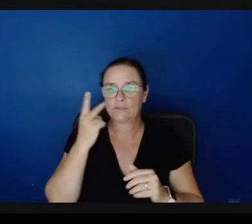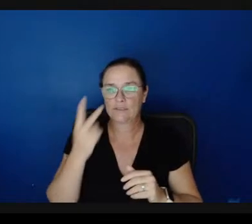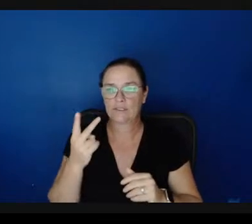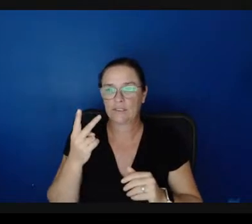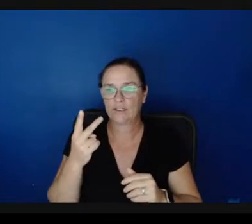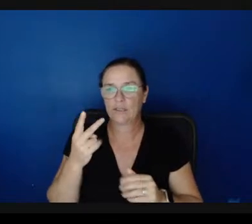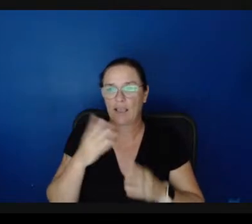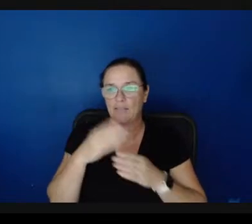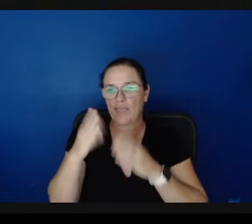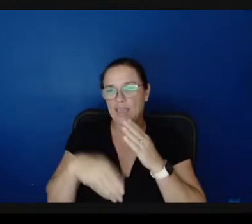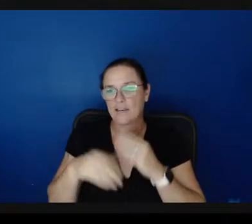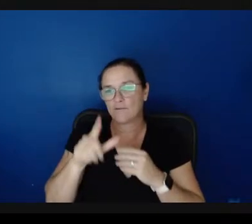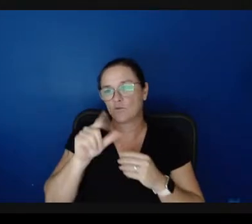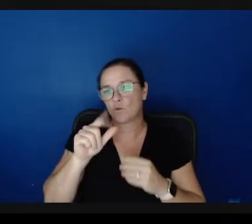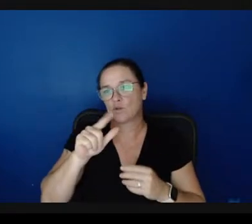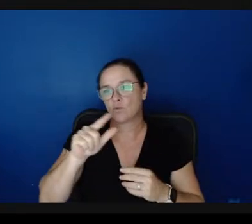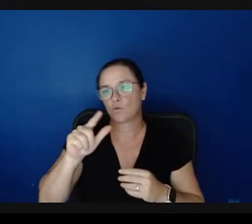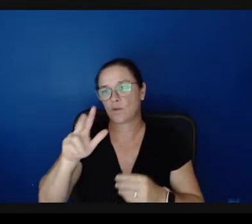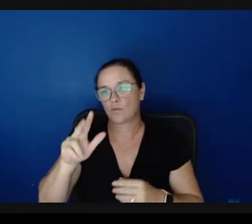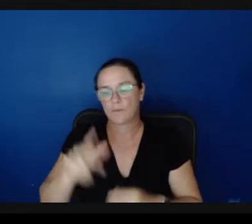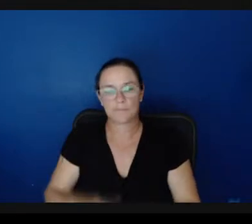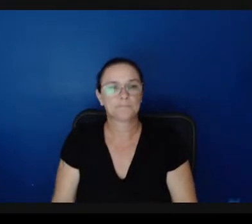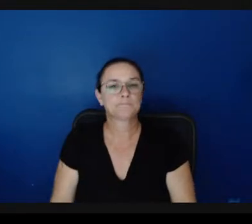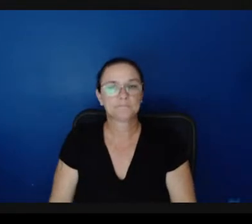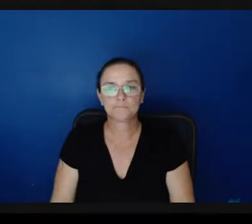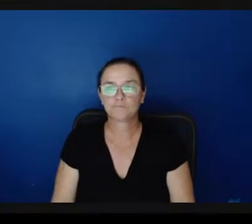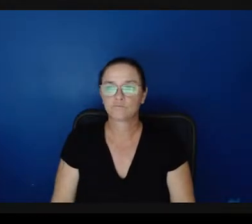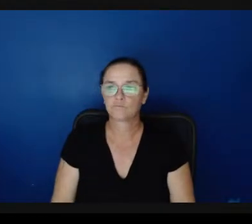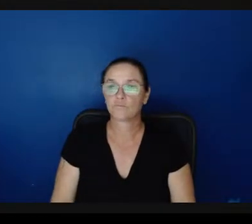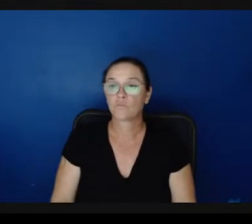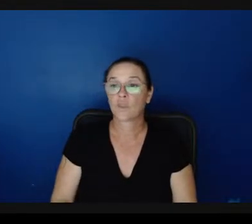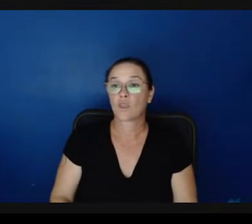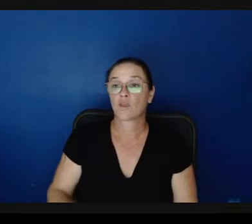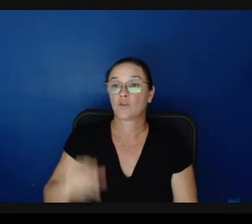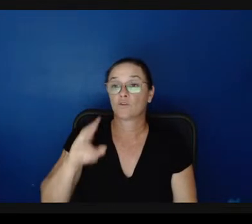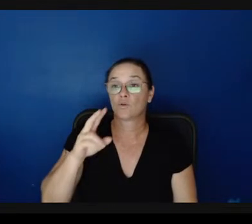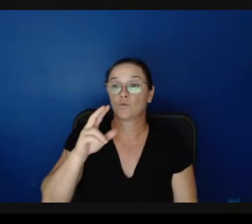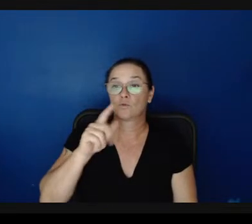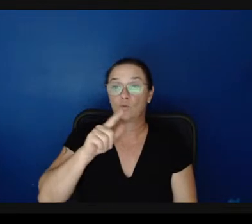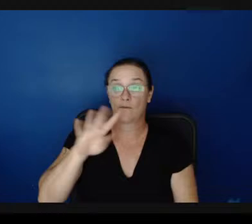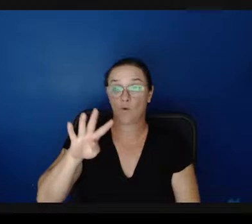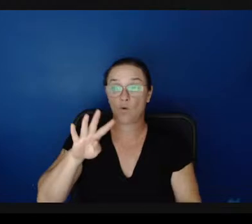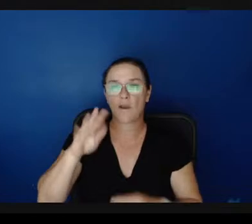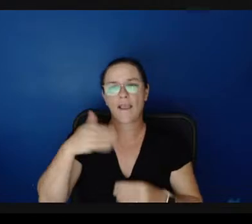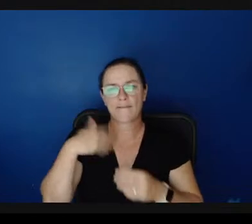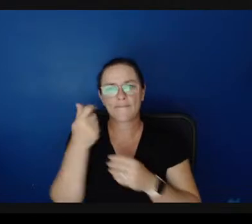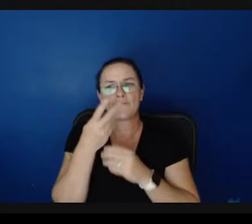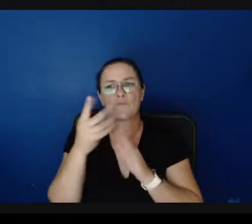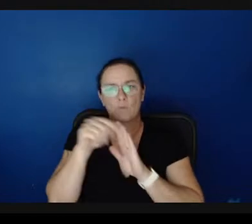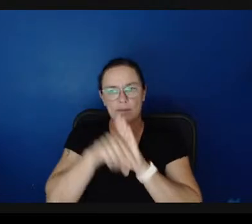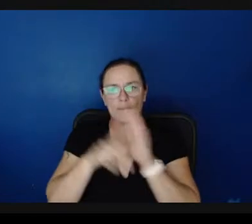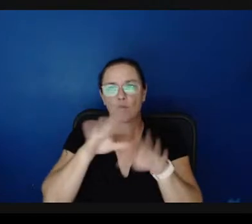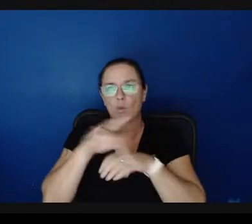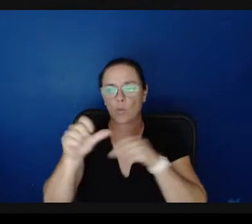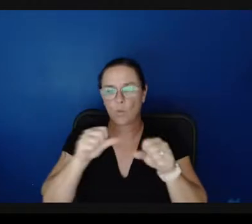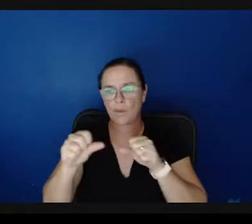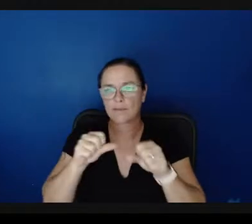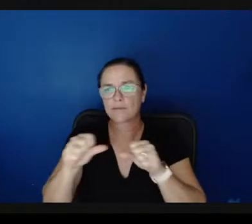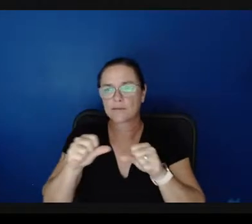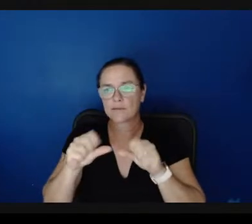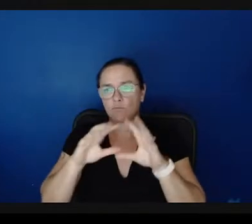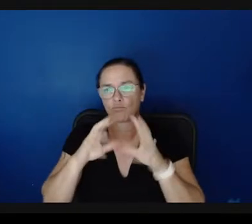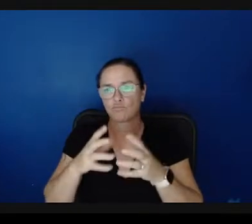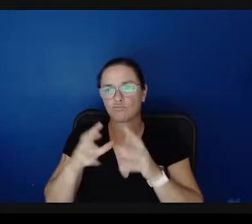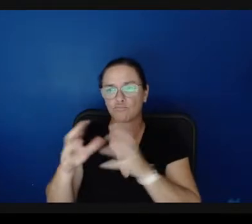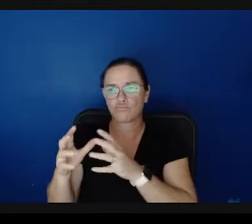at the end of 2023. So in comparison, 2024 saw a couple of deep earthquakes clustering